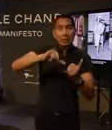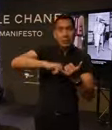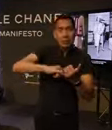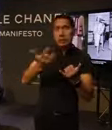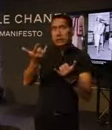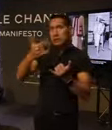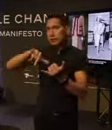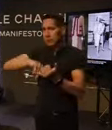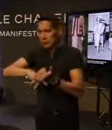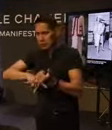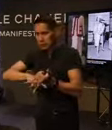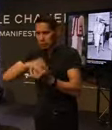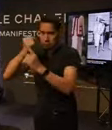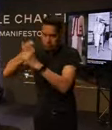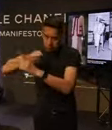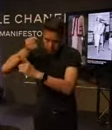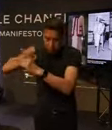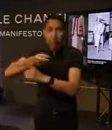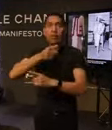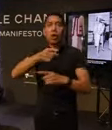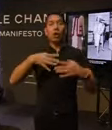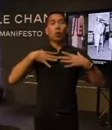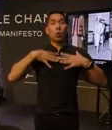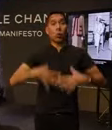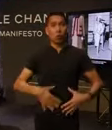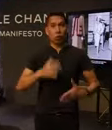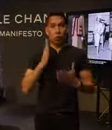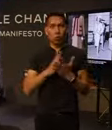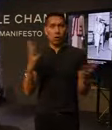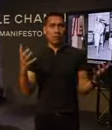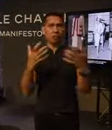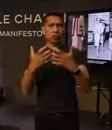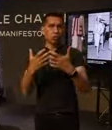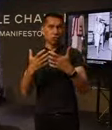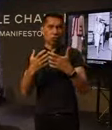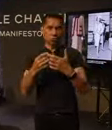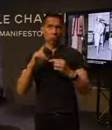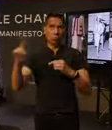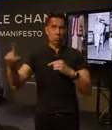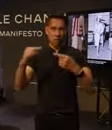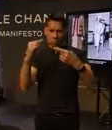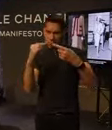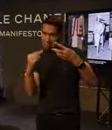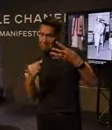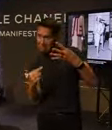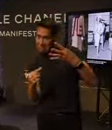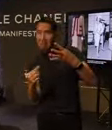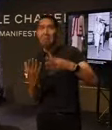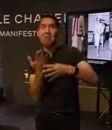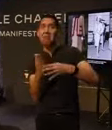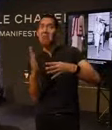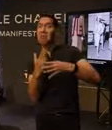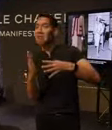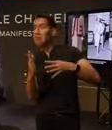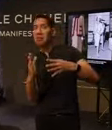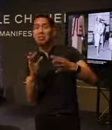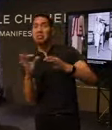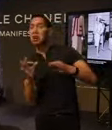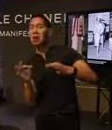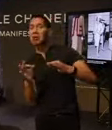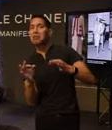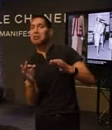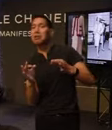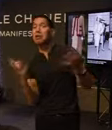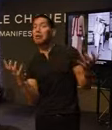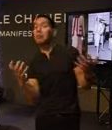70s. And so her garments, which really adhered to those earlier tenets of modernist design, really found a